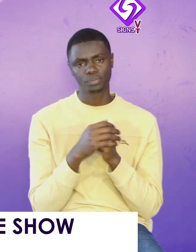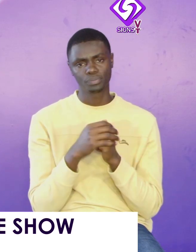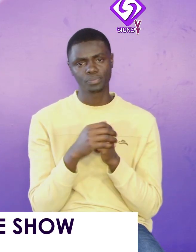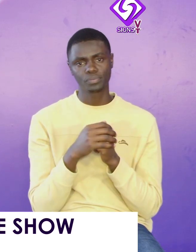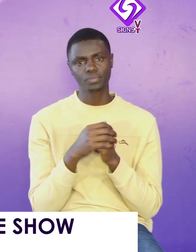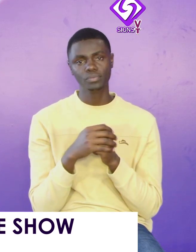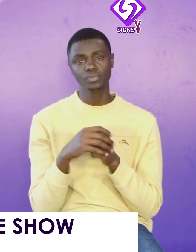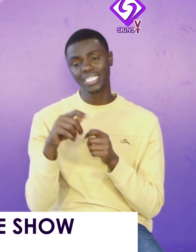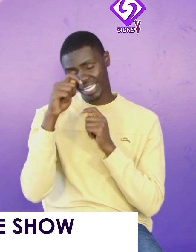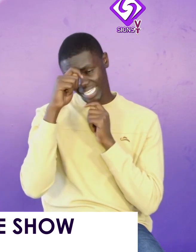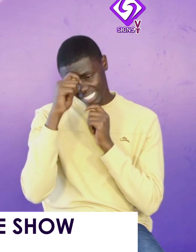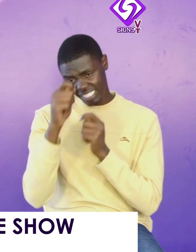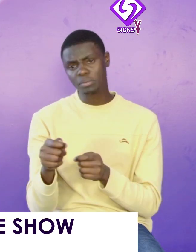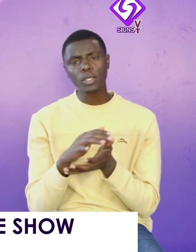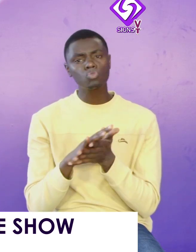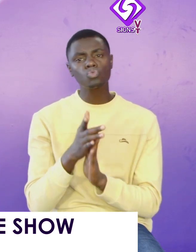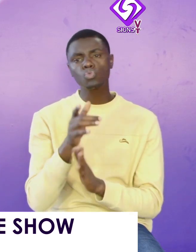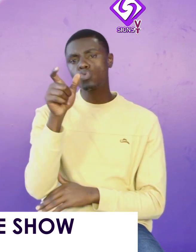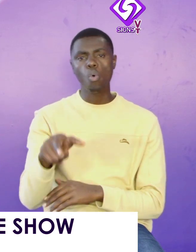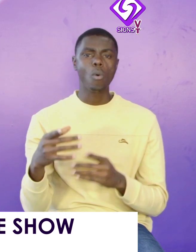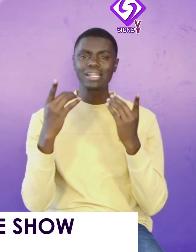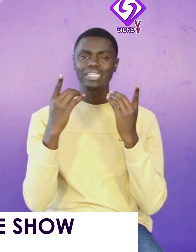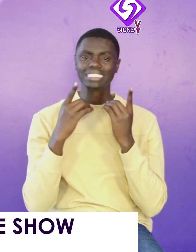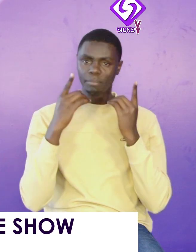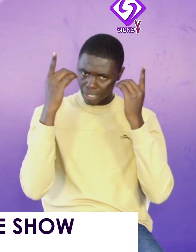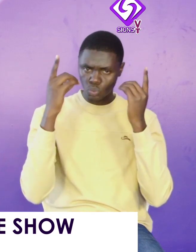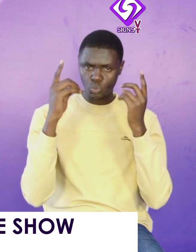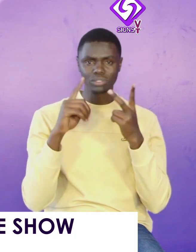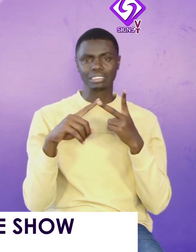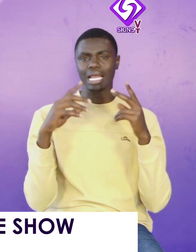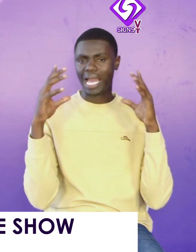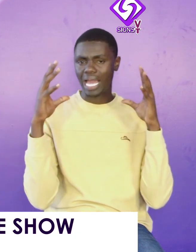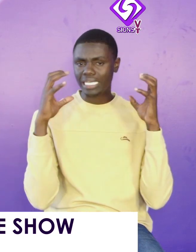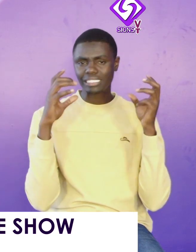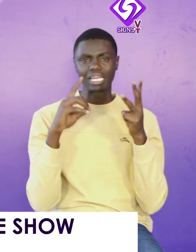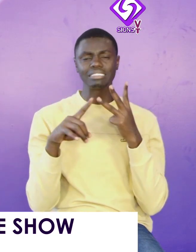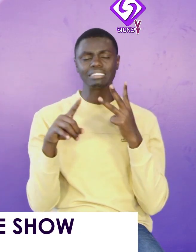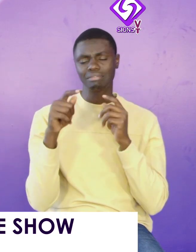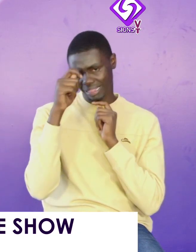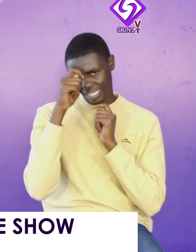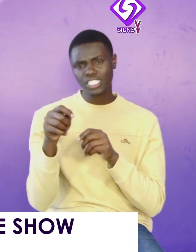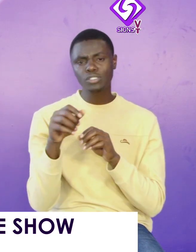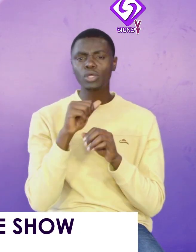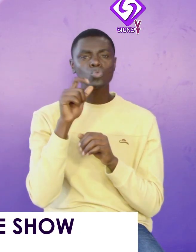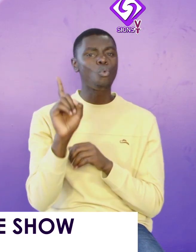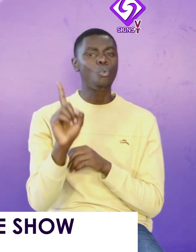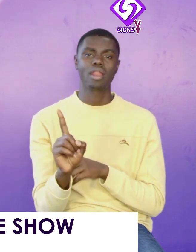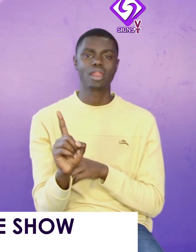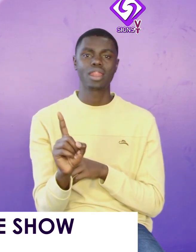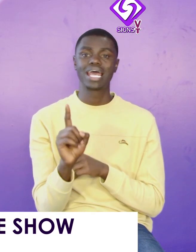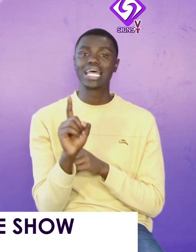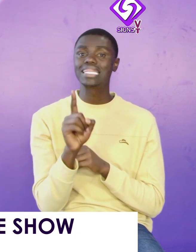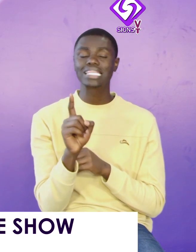It respects no one. Depression issues, anxieties, respect no one. This is a deep